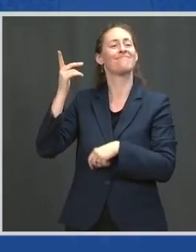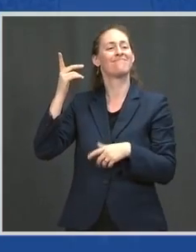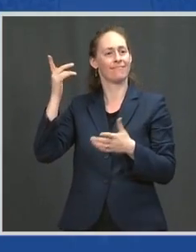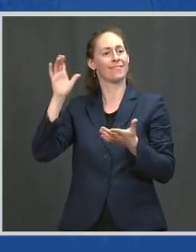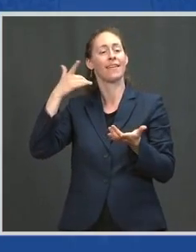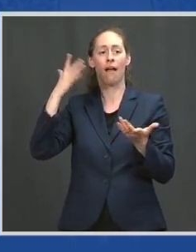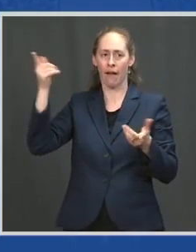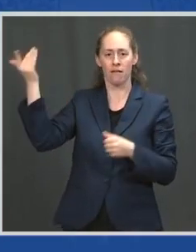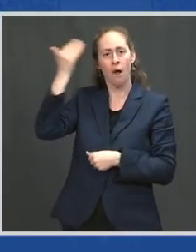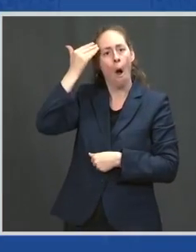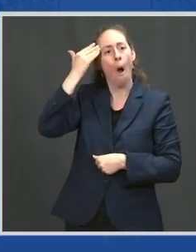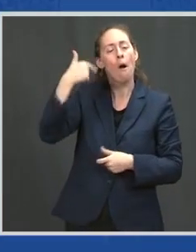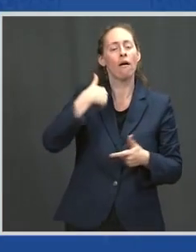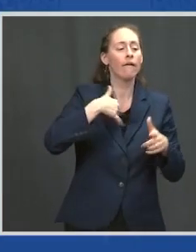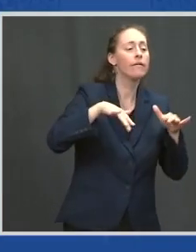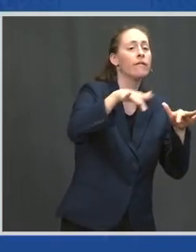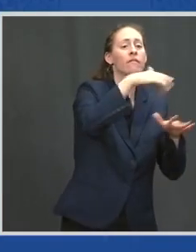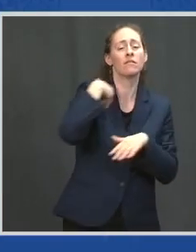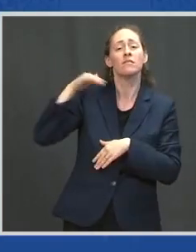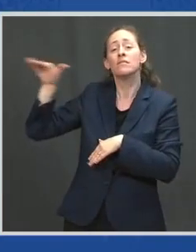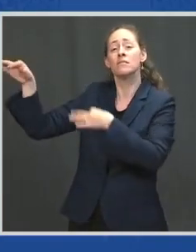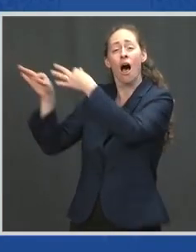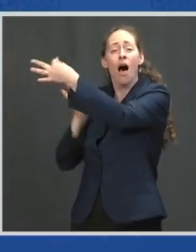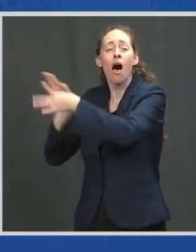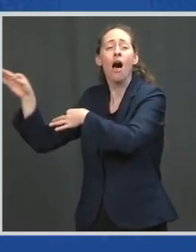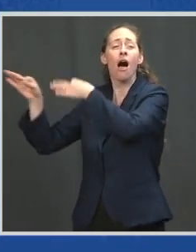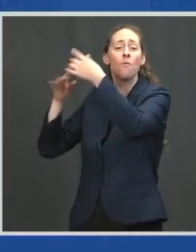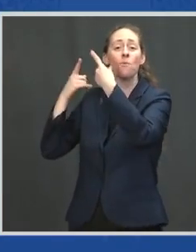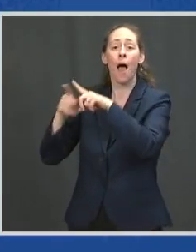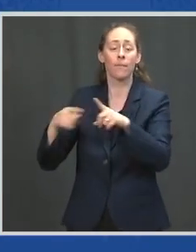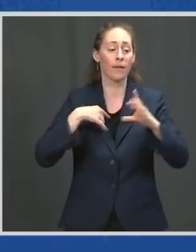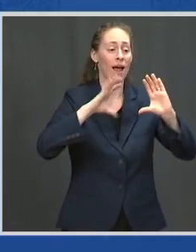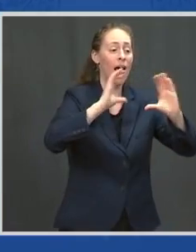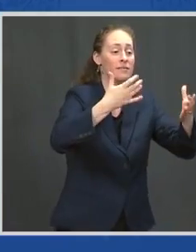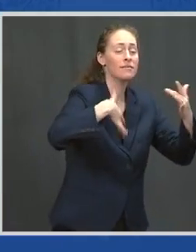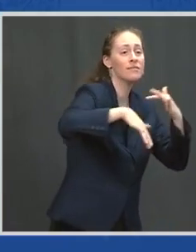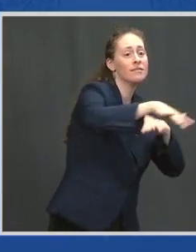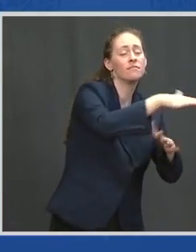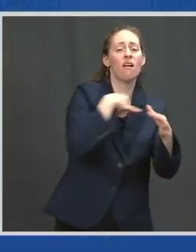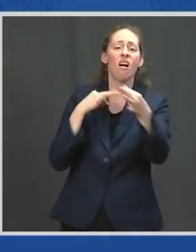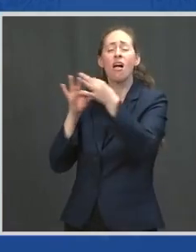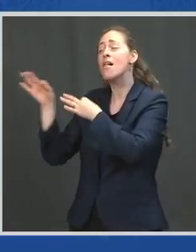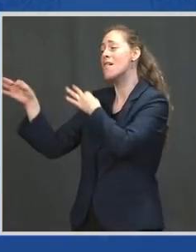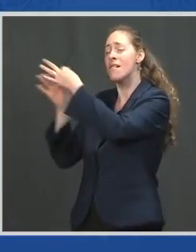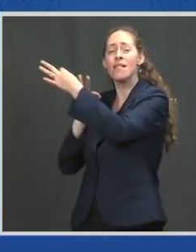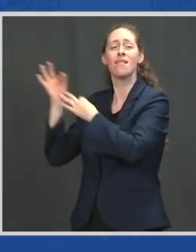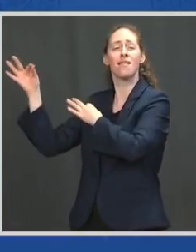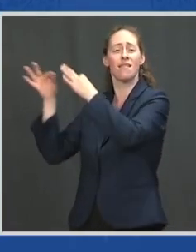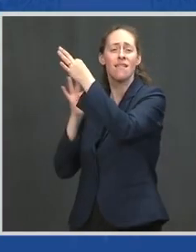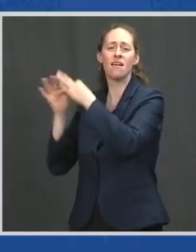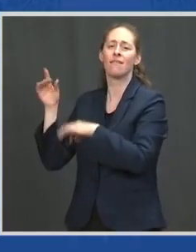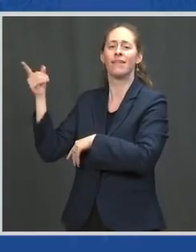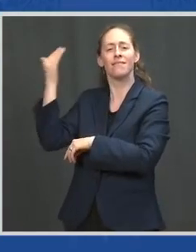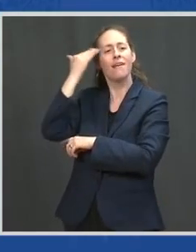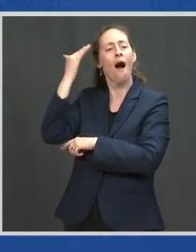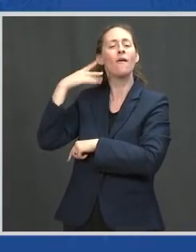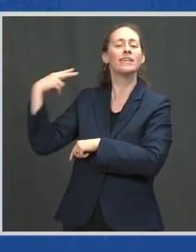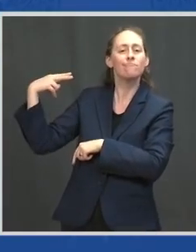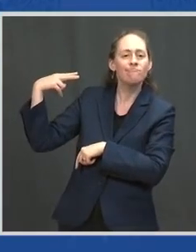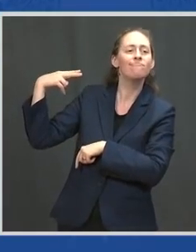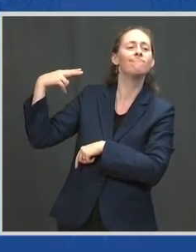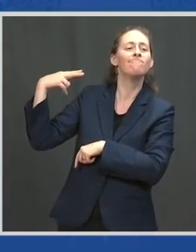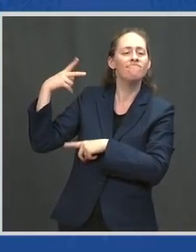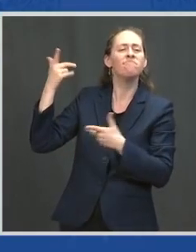day when I finish teaching my classes. But it's not enough to know. It